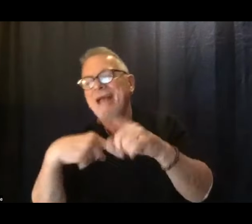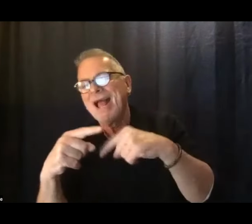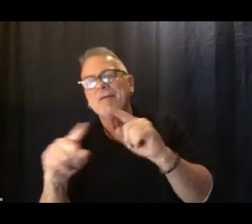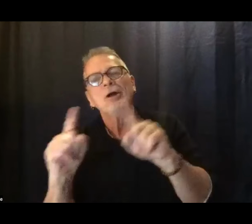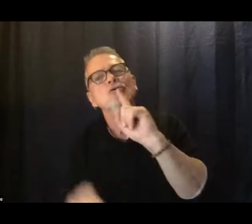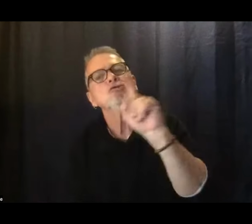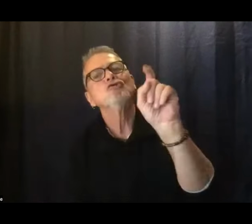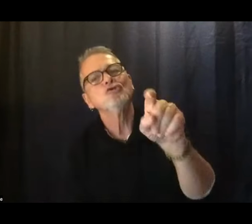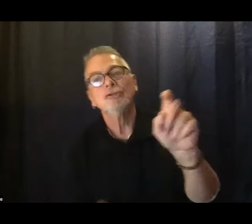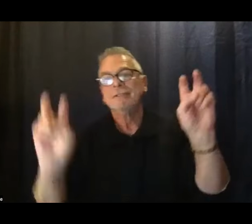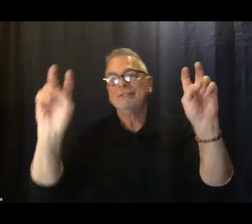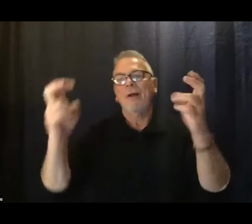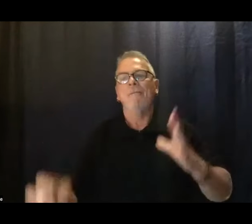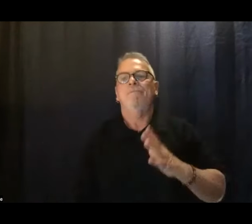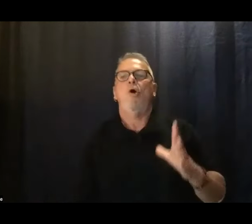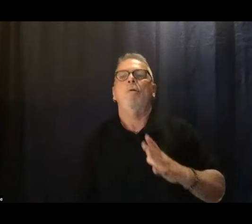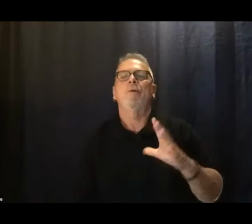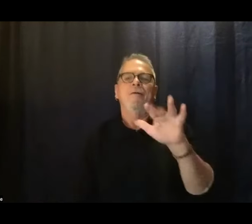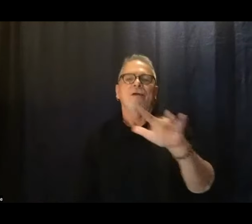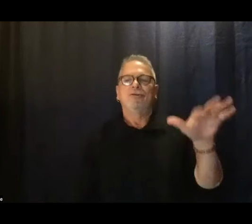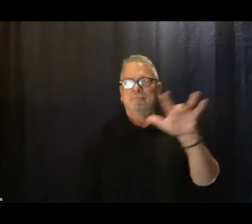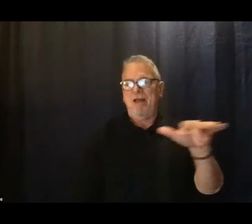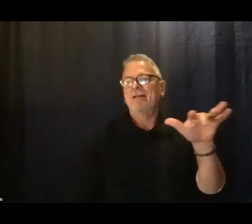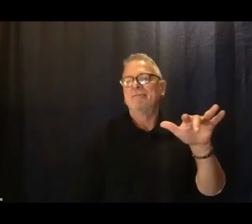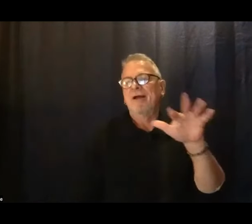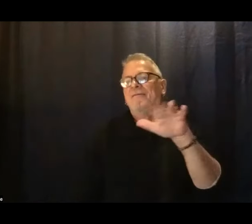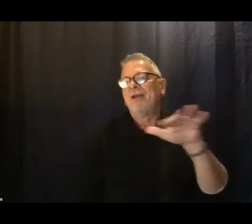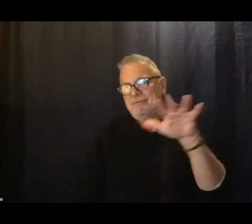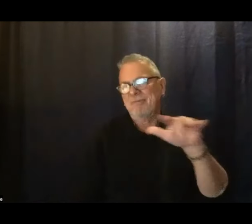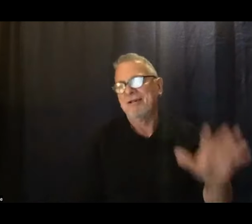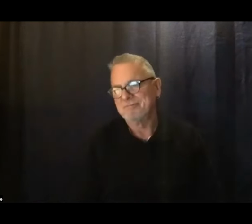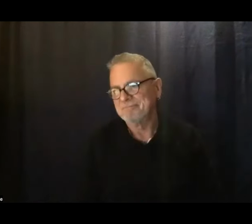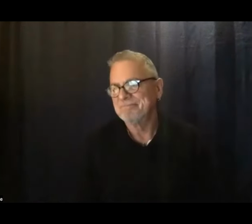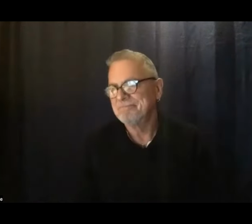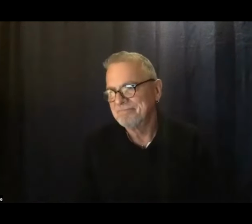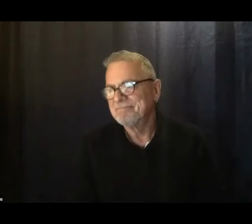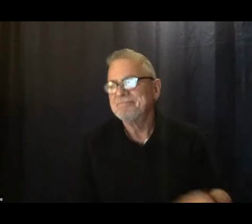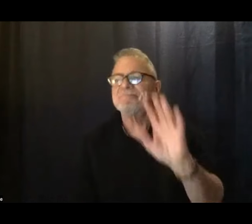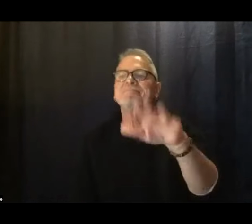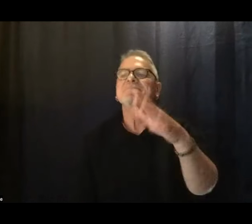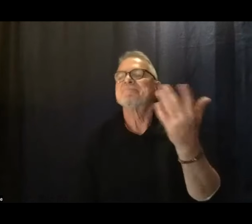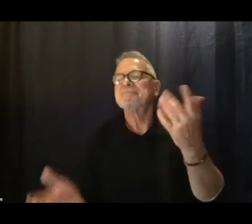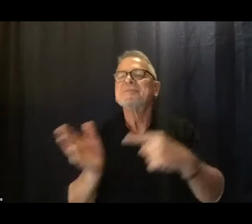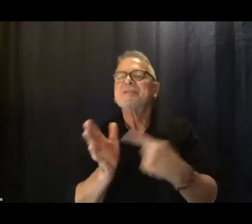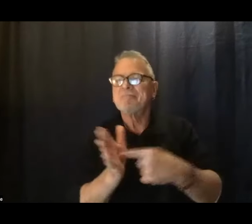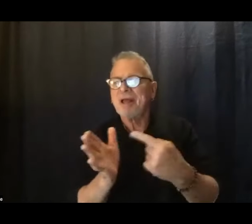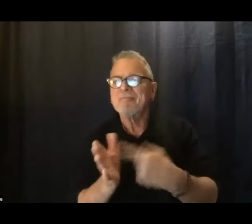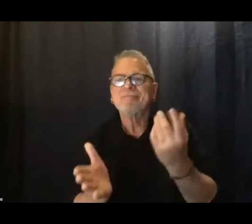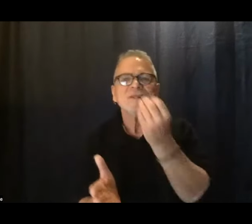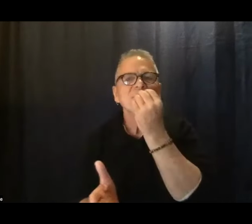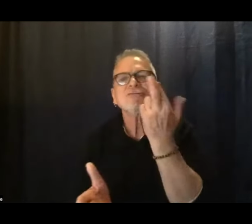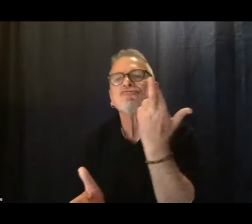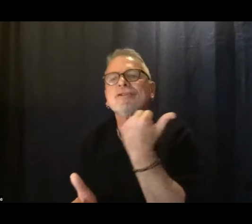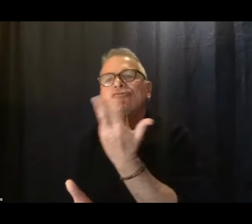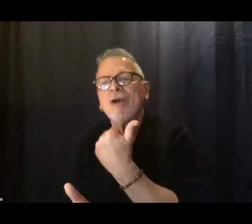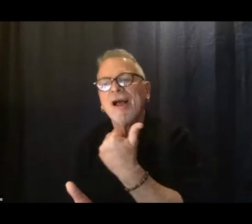All of those typically are fingerspelled. Now, there are signs that are often used by people, but officially, more formalized rules of